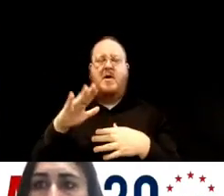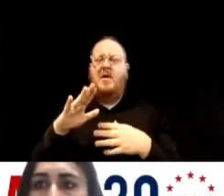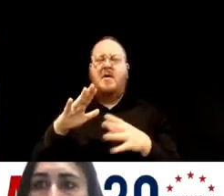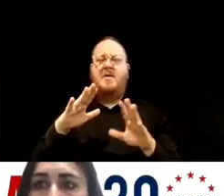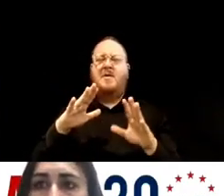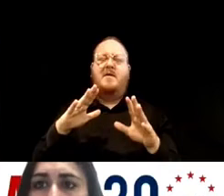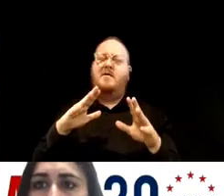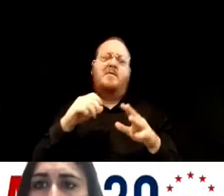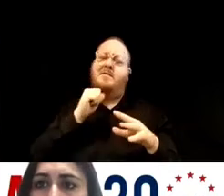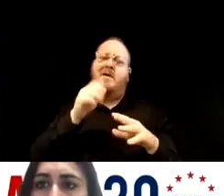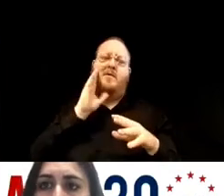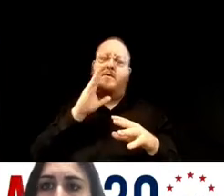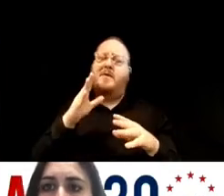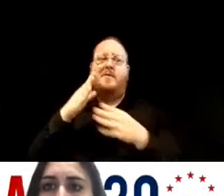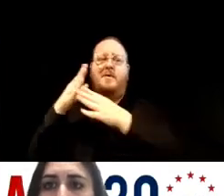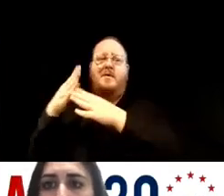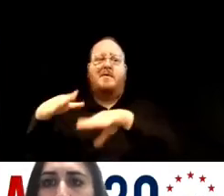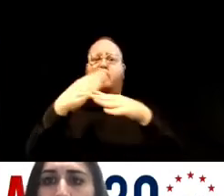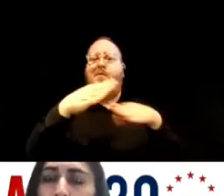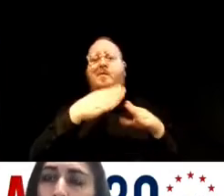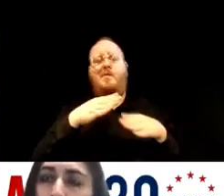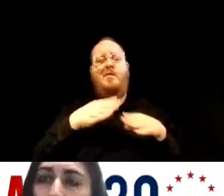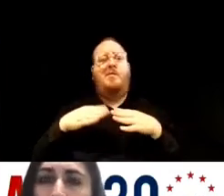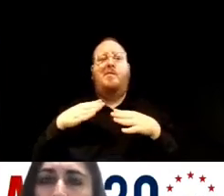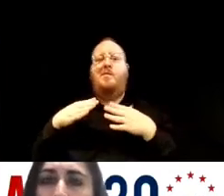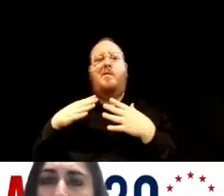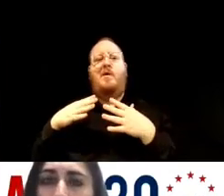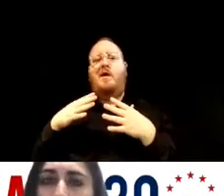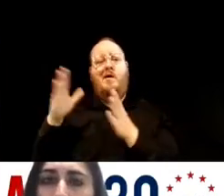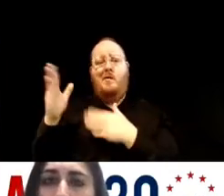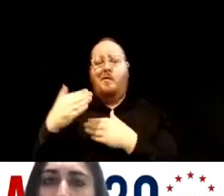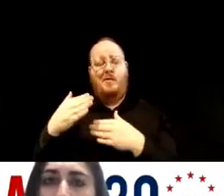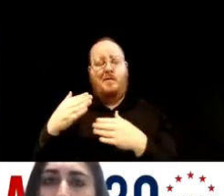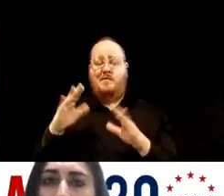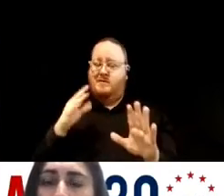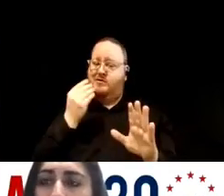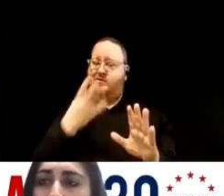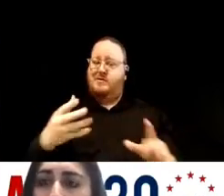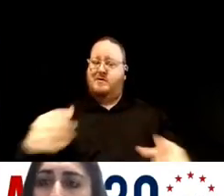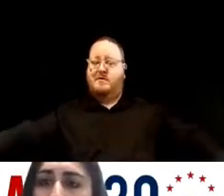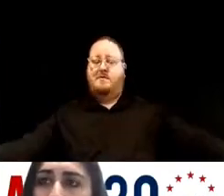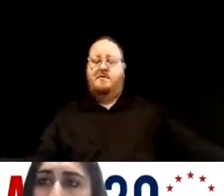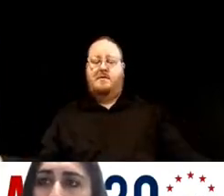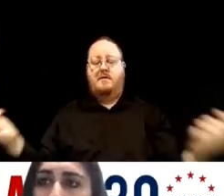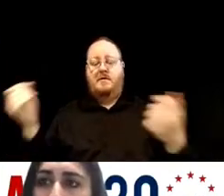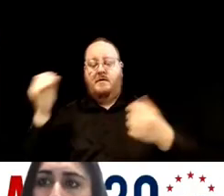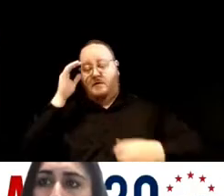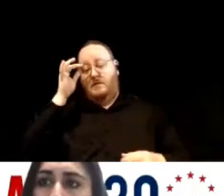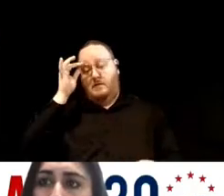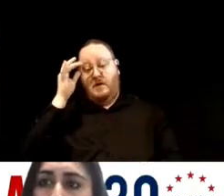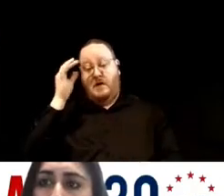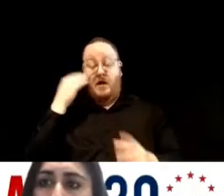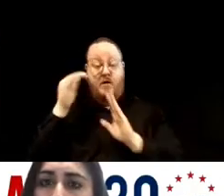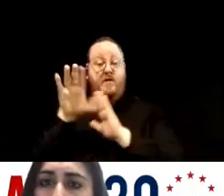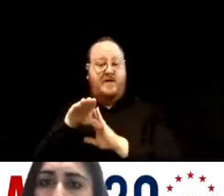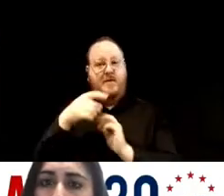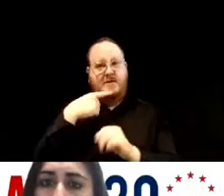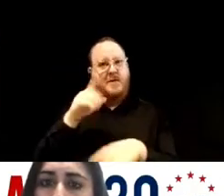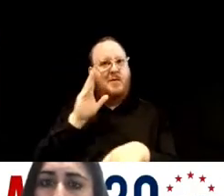need Okay. I don't want to misquote you. But yeah, so those are just, some of them are basic